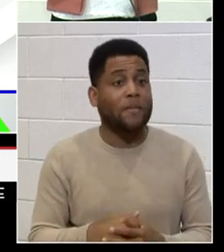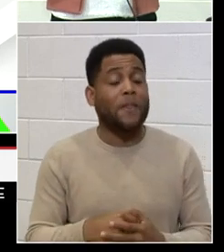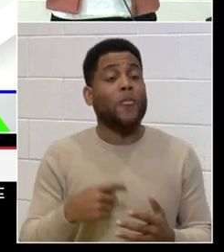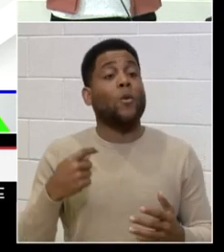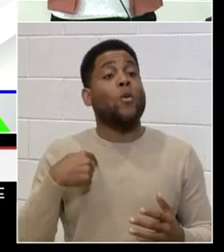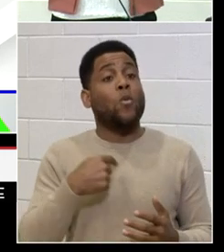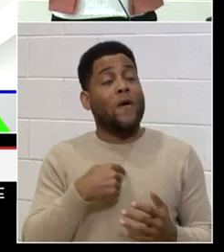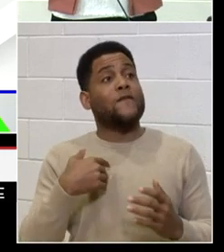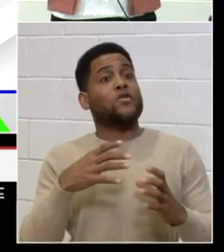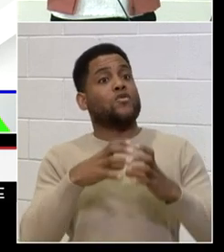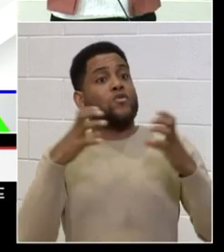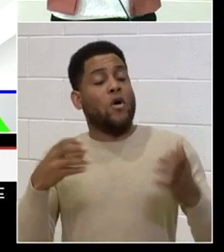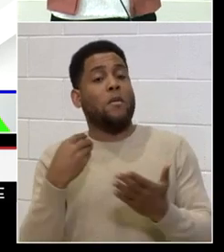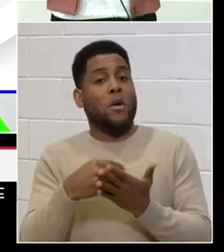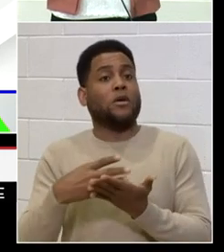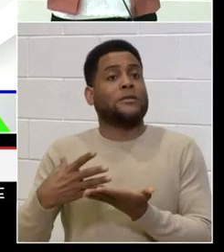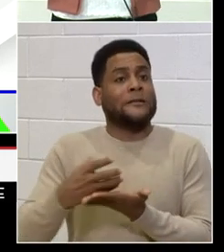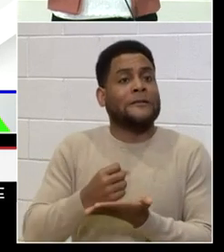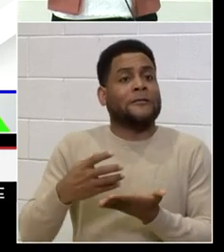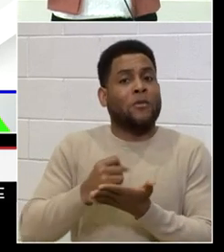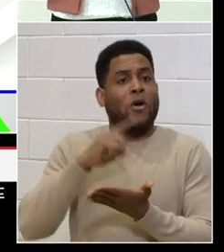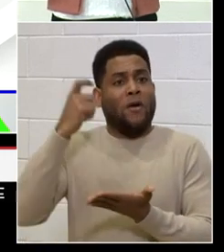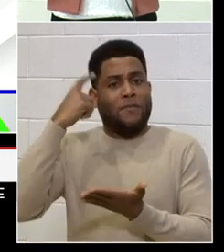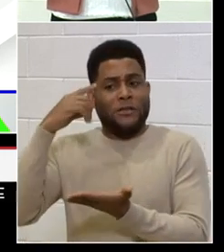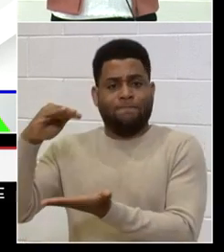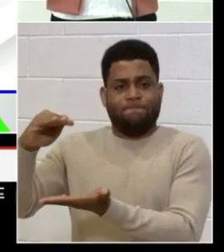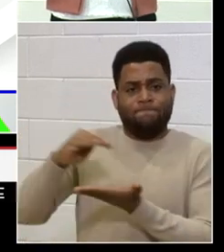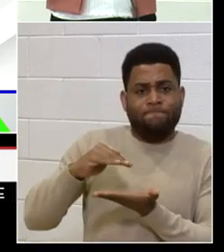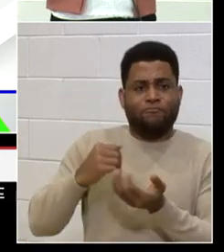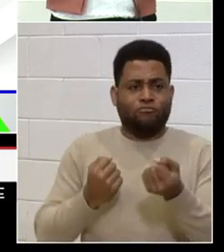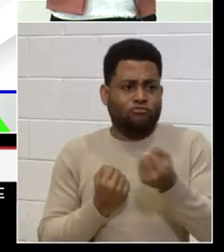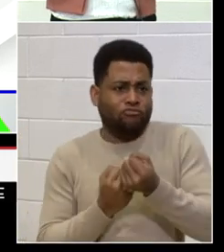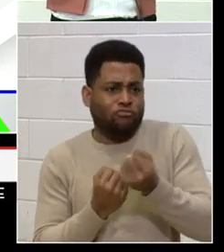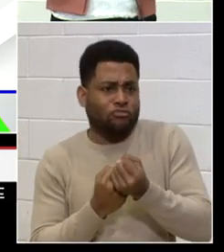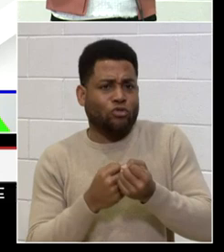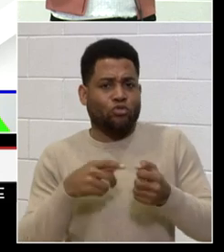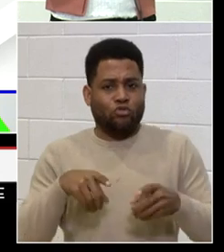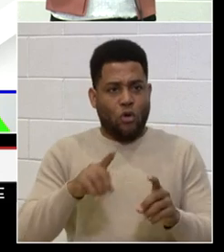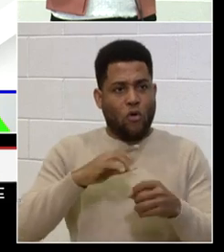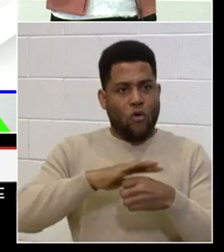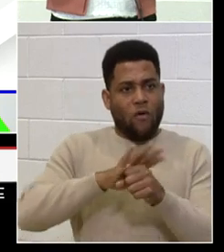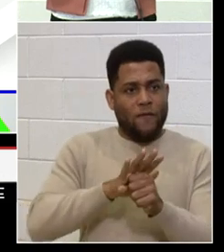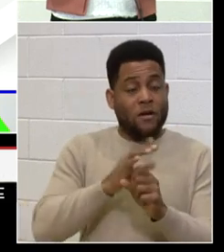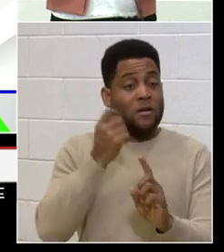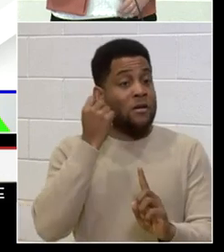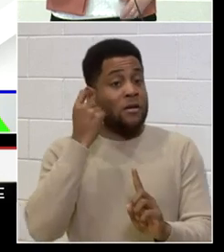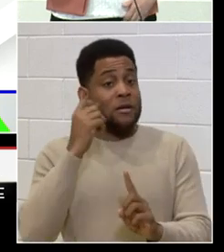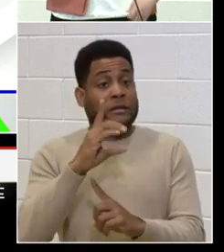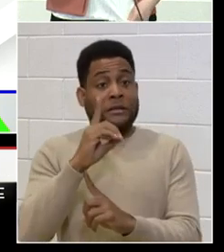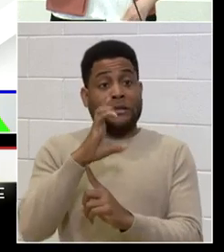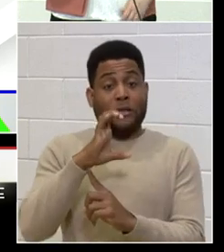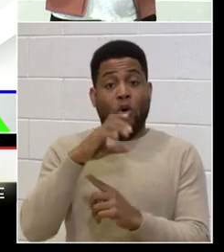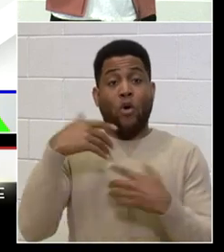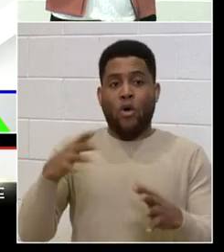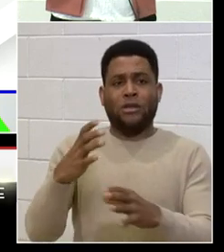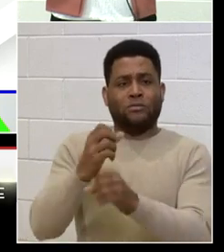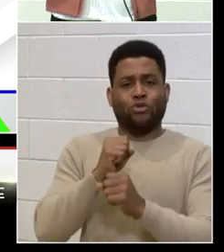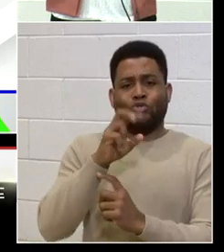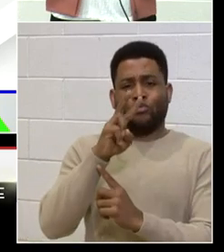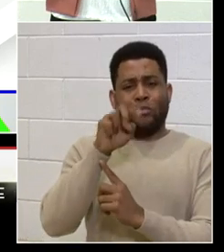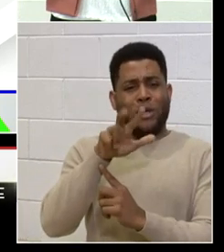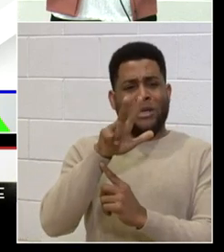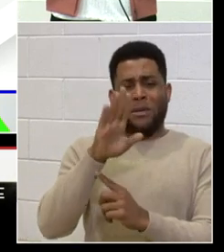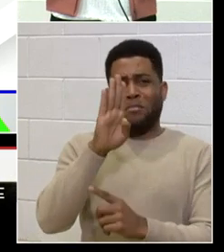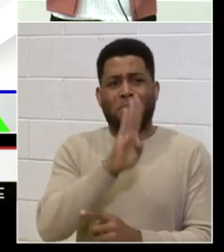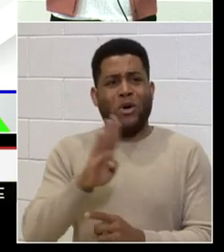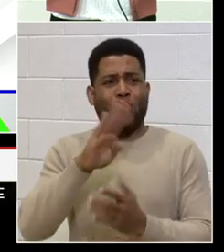pandemic. Through the American Rescue Plan alone, the district received over $2.3 billion in flexible funds to support a